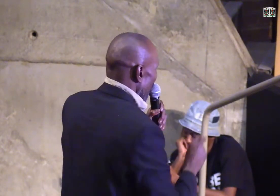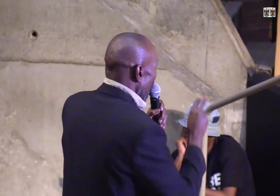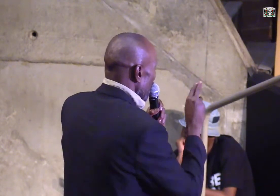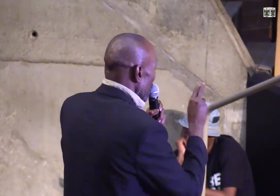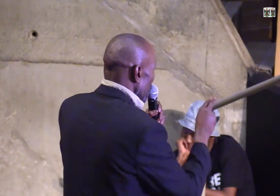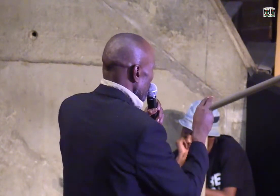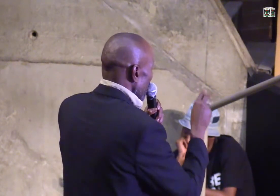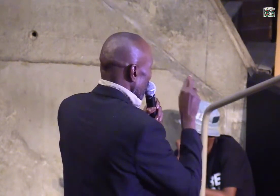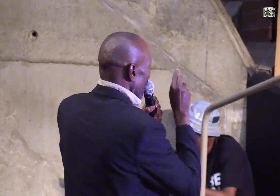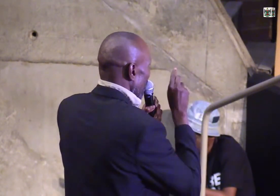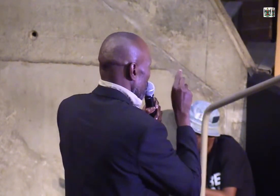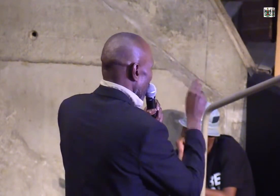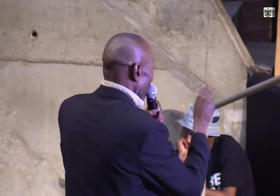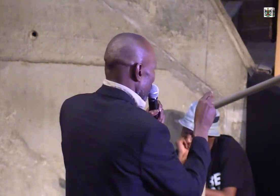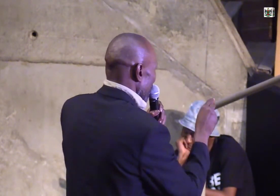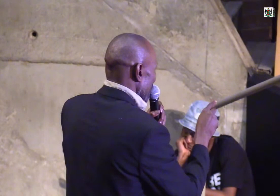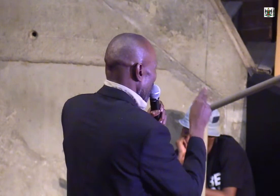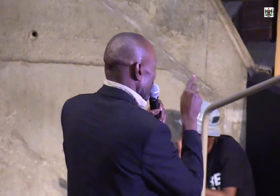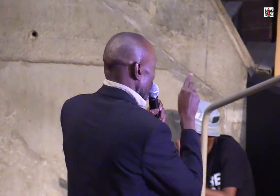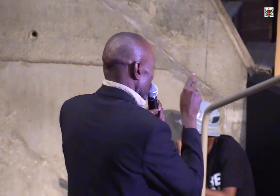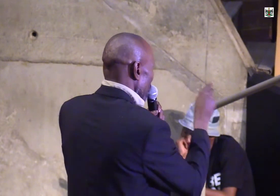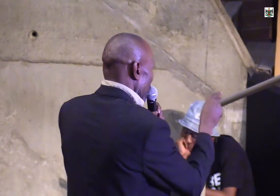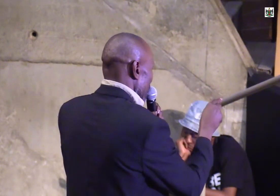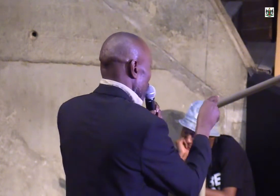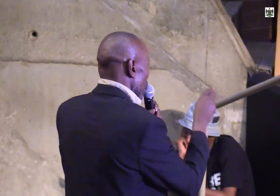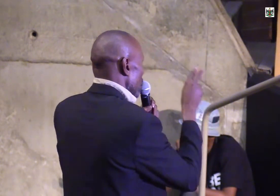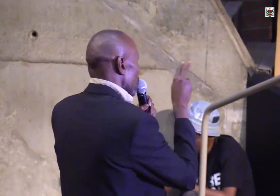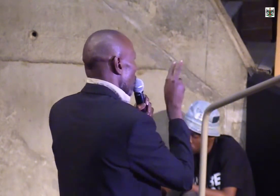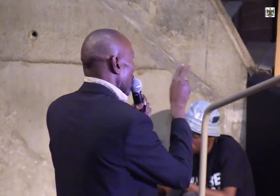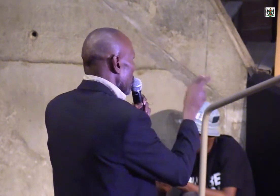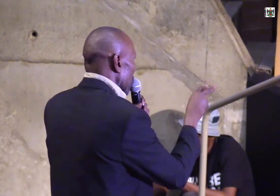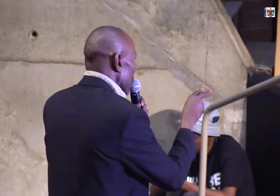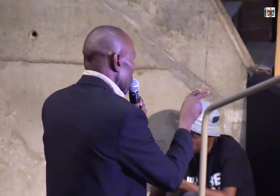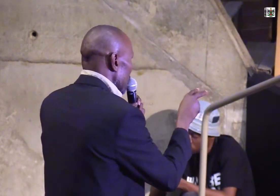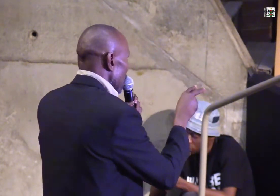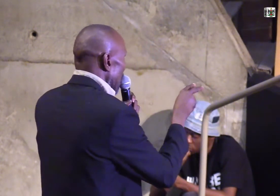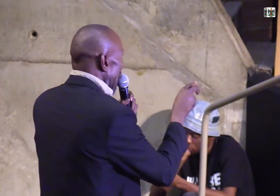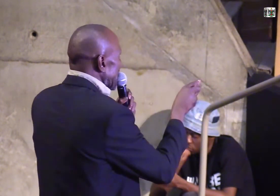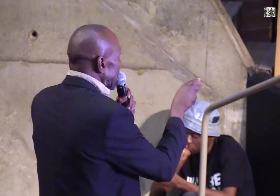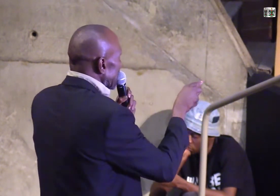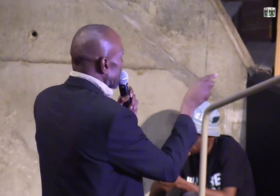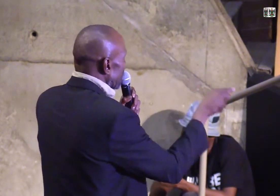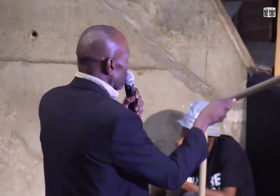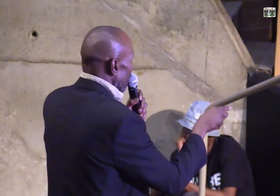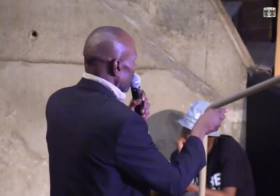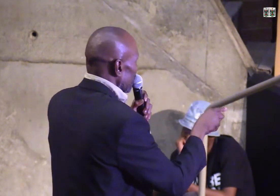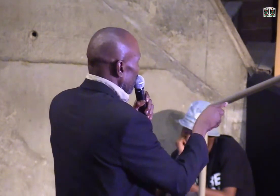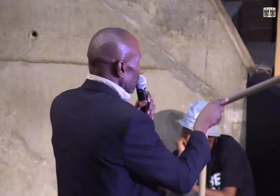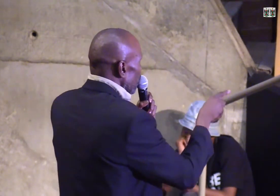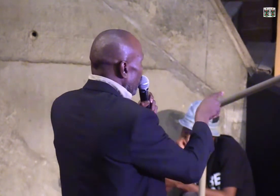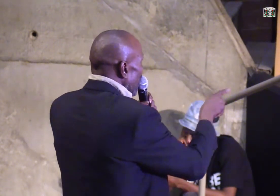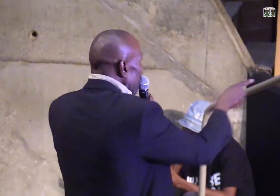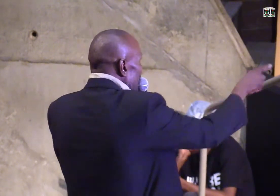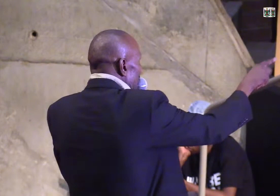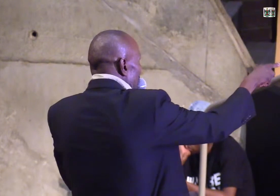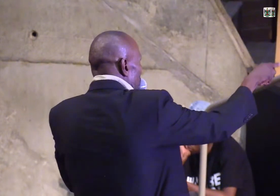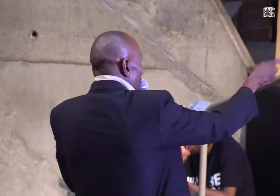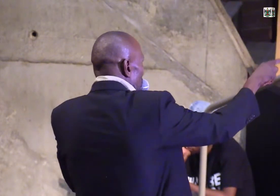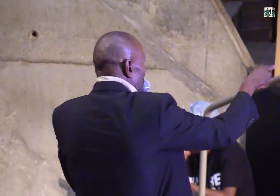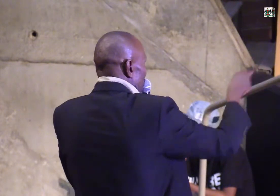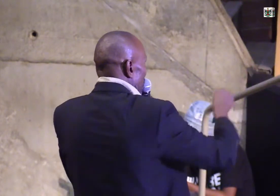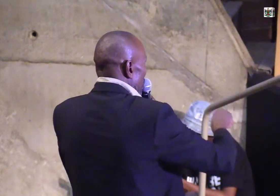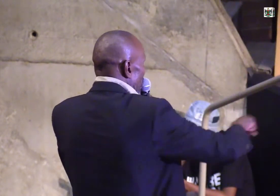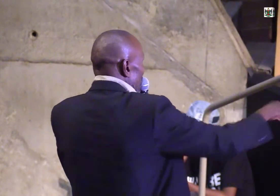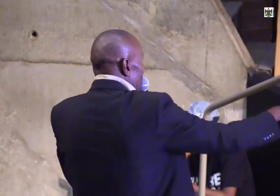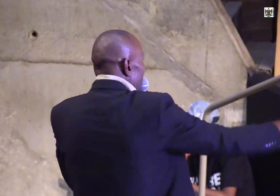asking you are you and your government and the university going to collaborate and dig deeper to find the